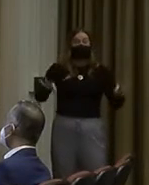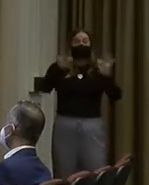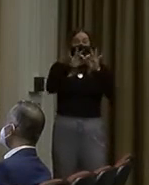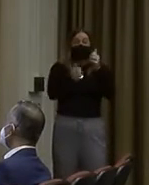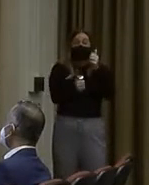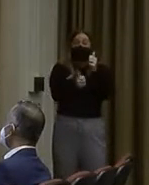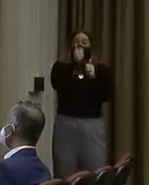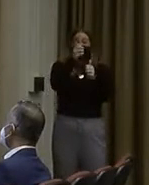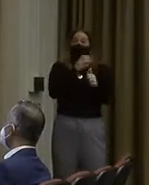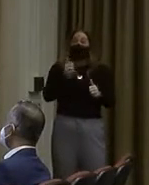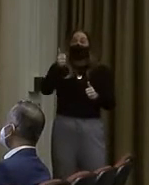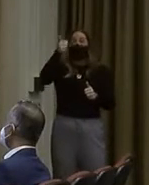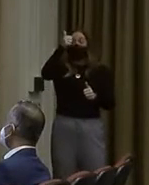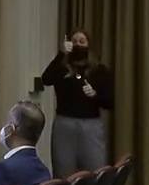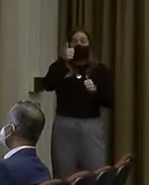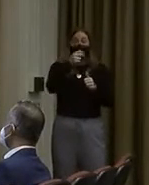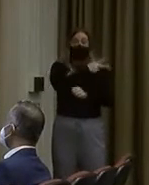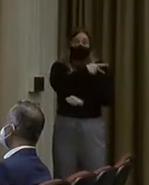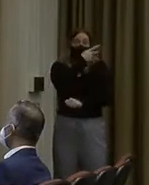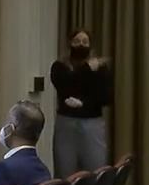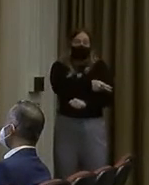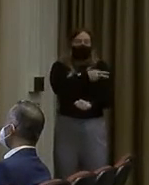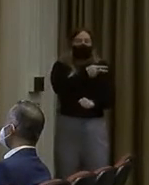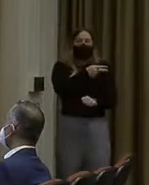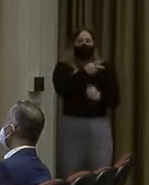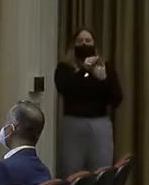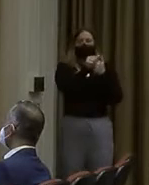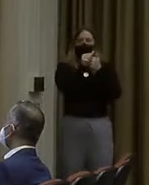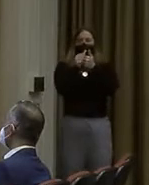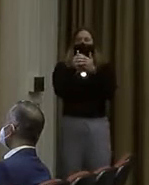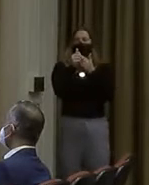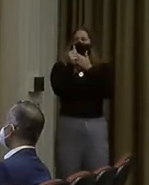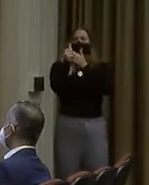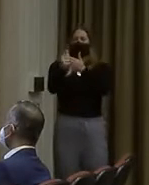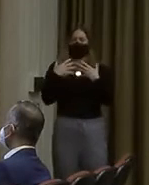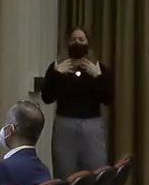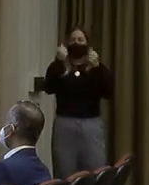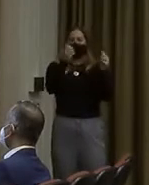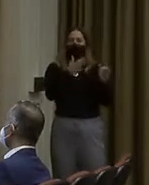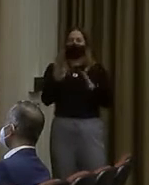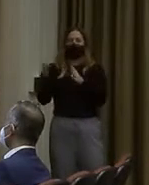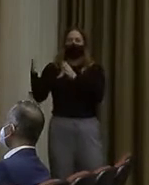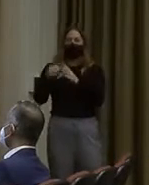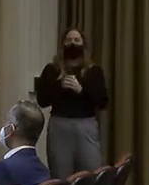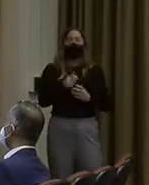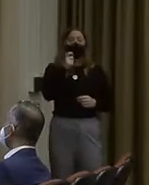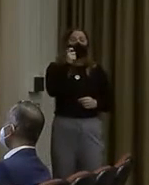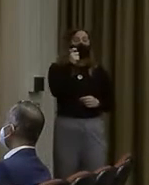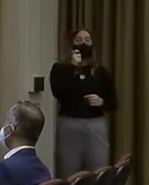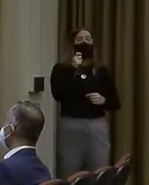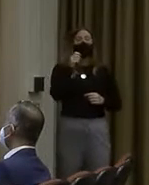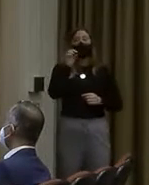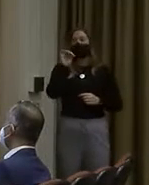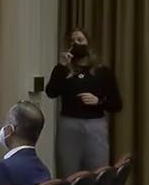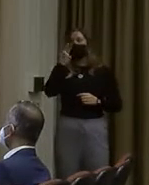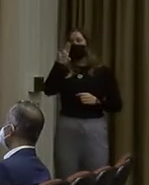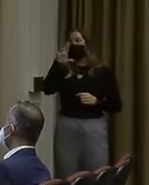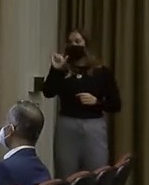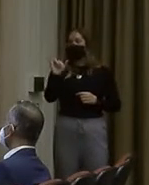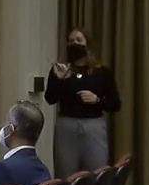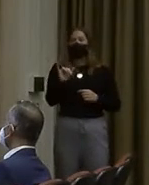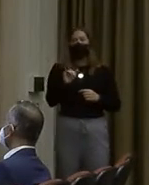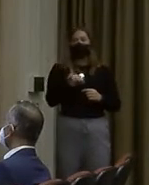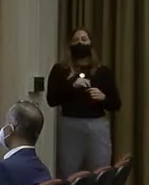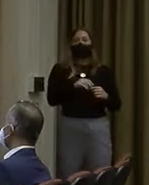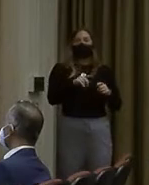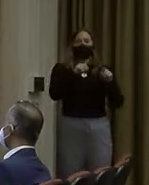most to older patients is what's driving the care plan. By documenting the racial and ethnic breakdown of their patients, age-friendly health